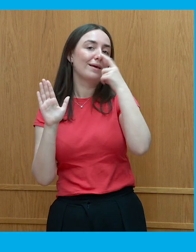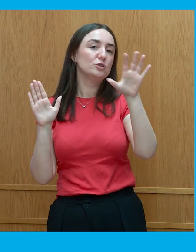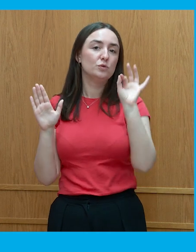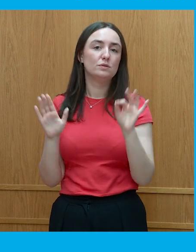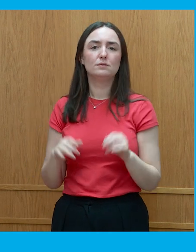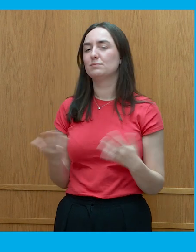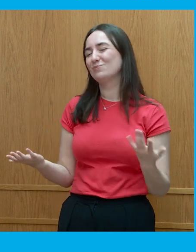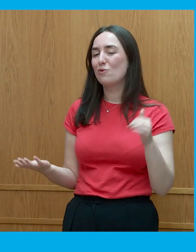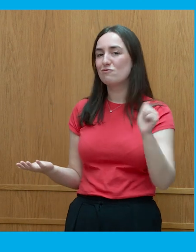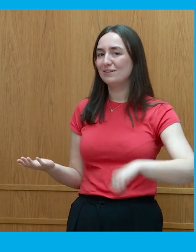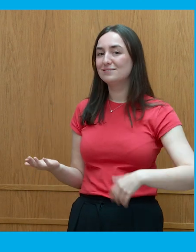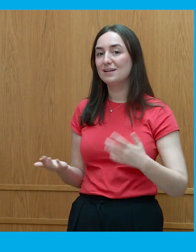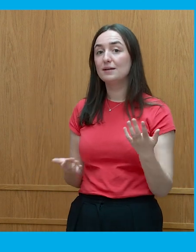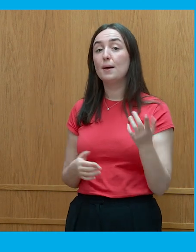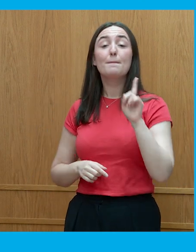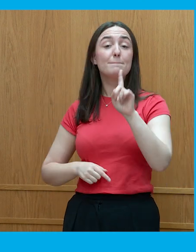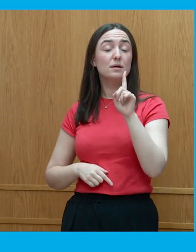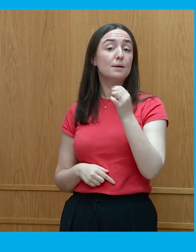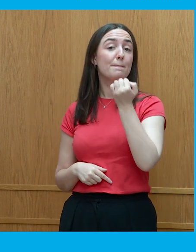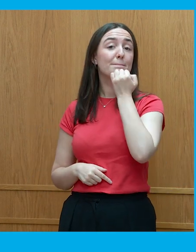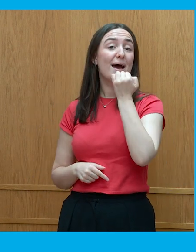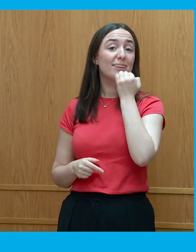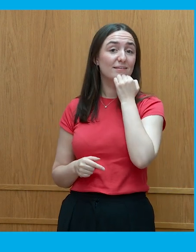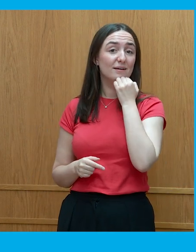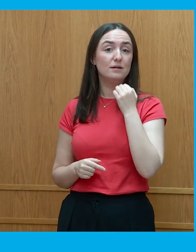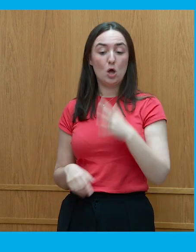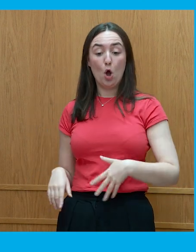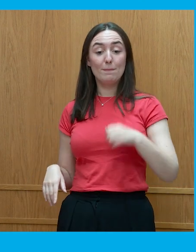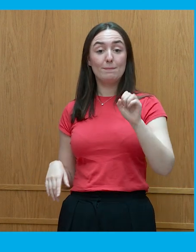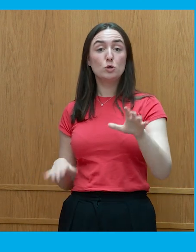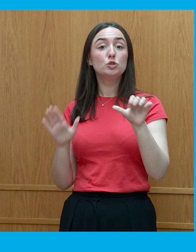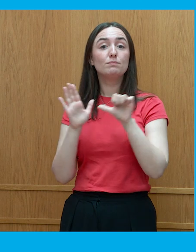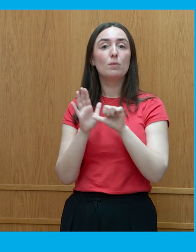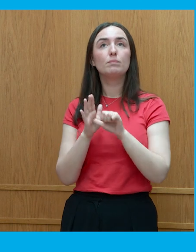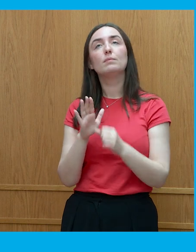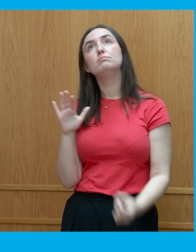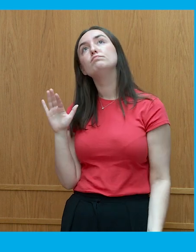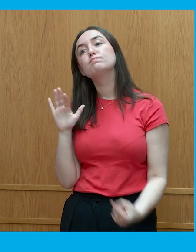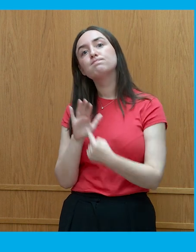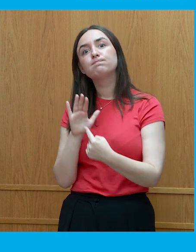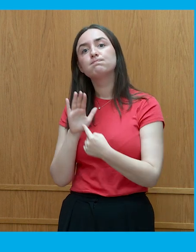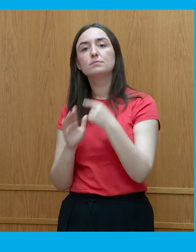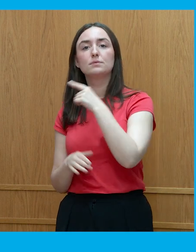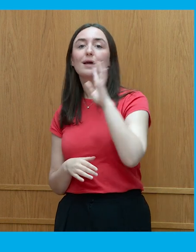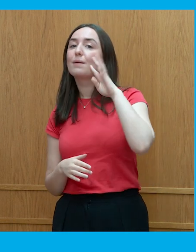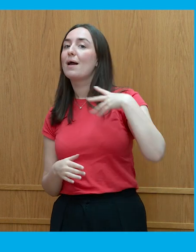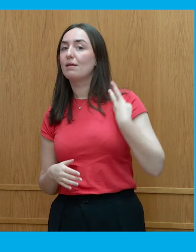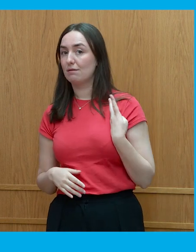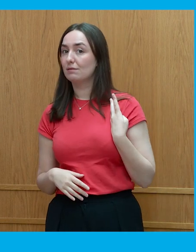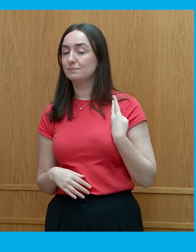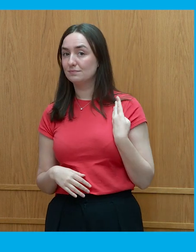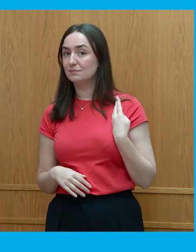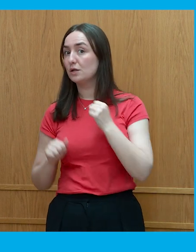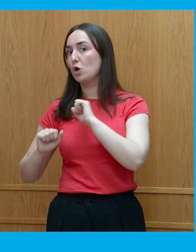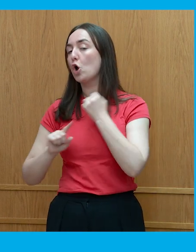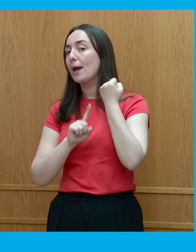but mathematically, I think that the abortion issue is very important for the Harris campaign. They need it. They need to